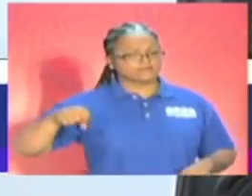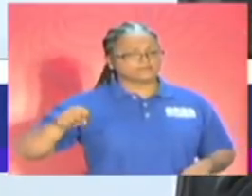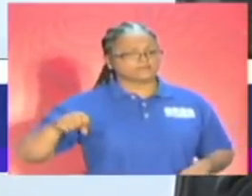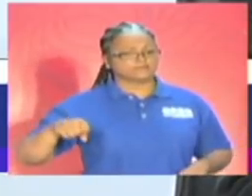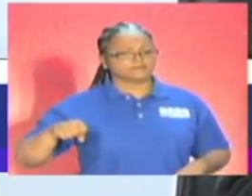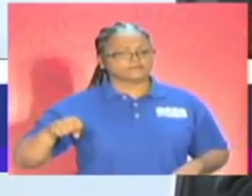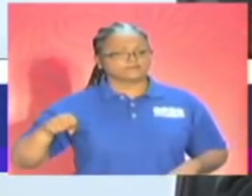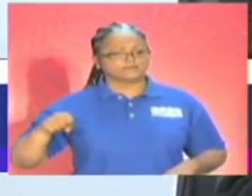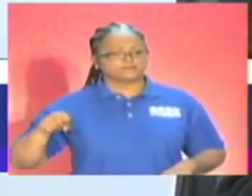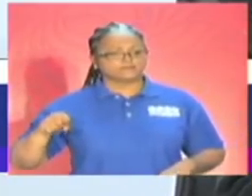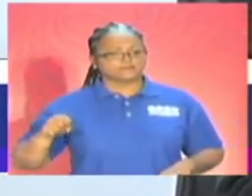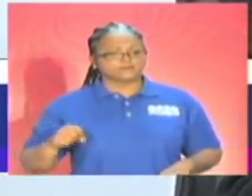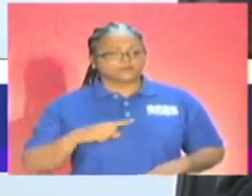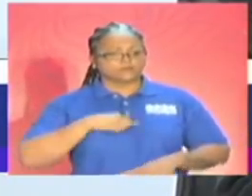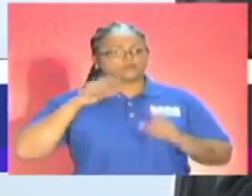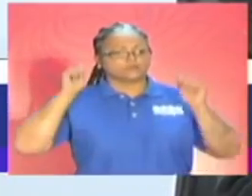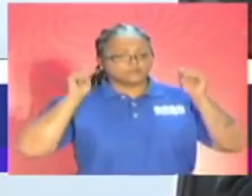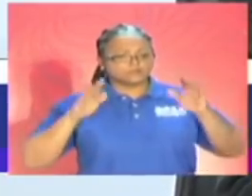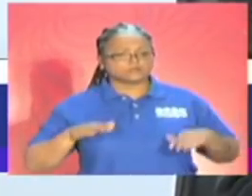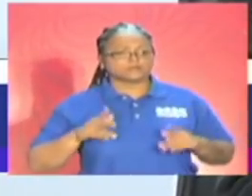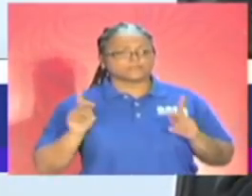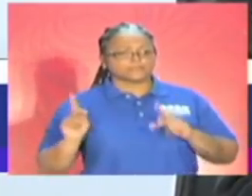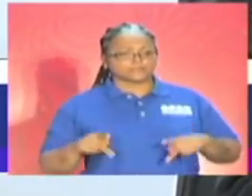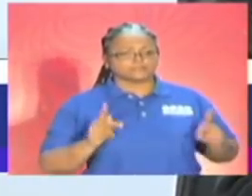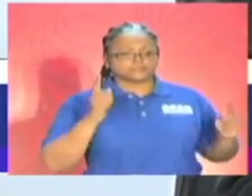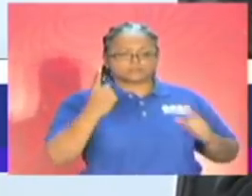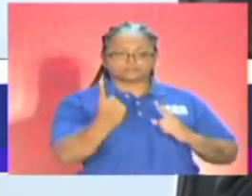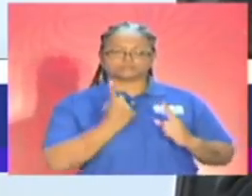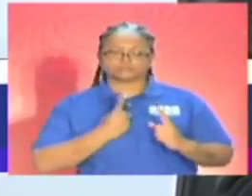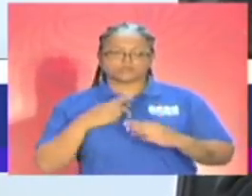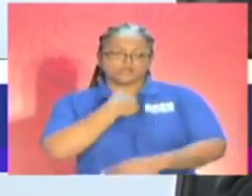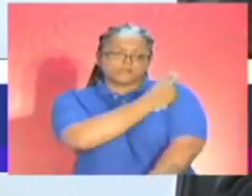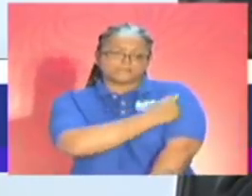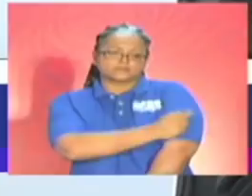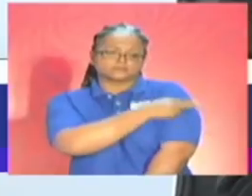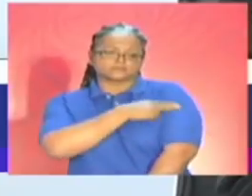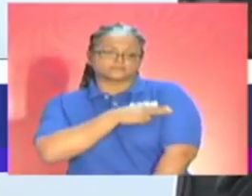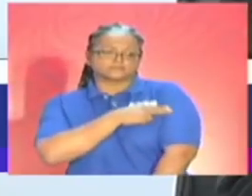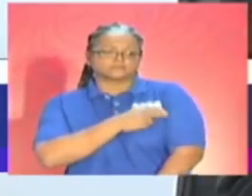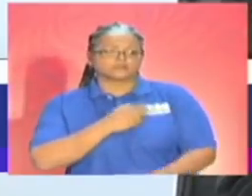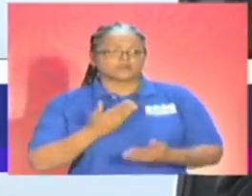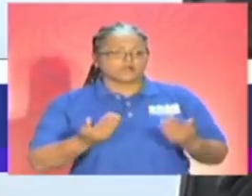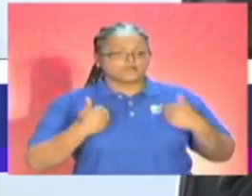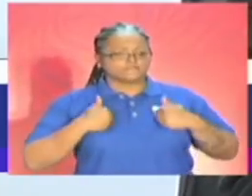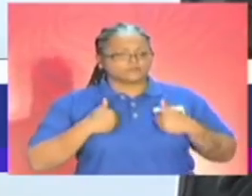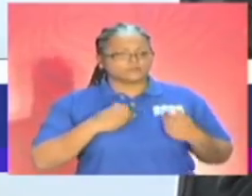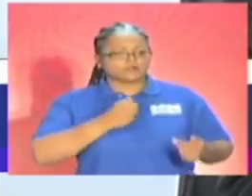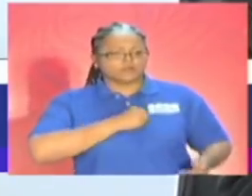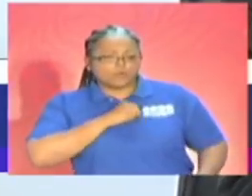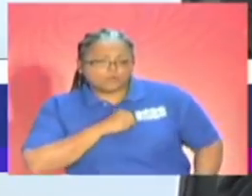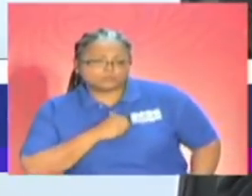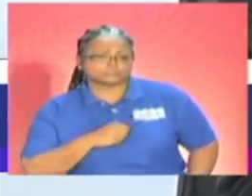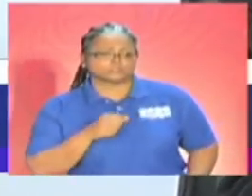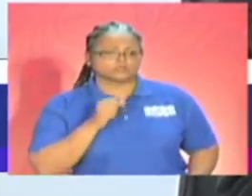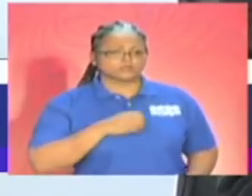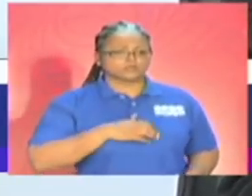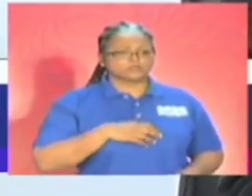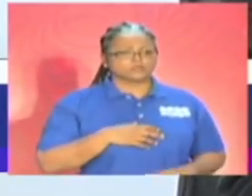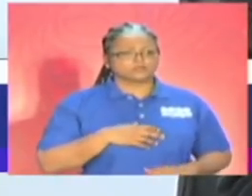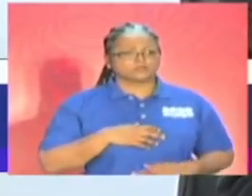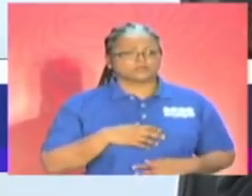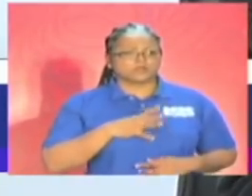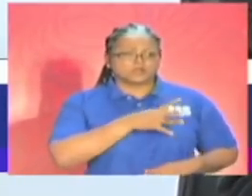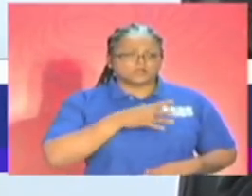everyone that presents to hospital for a viral-like illness or any of the primary care settings. We also test persons now